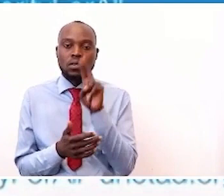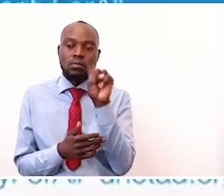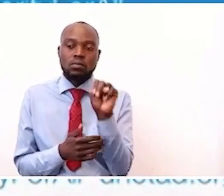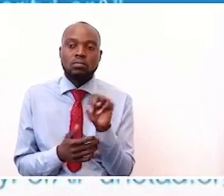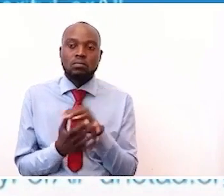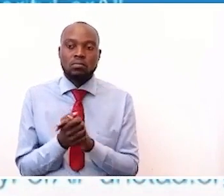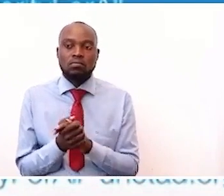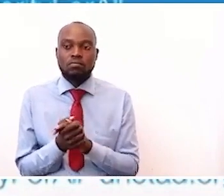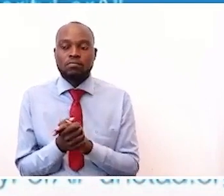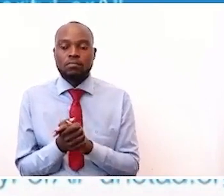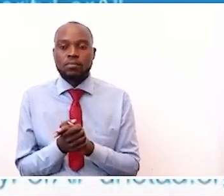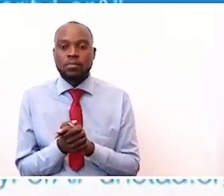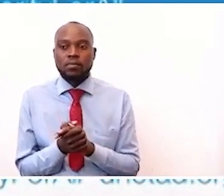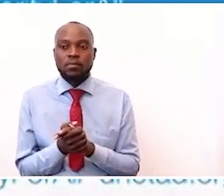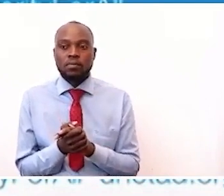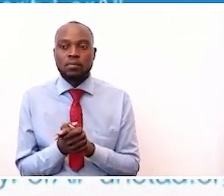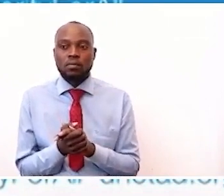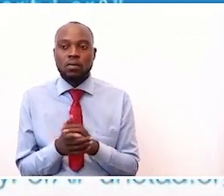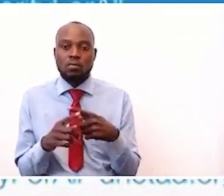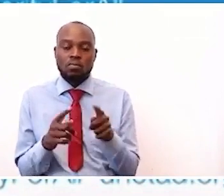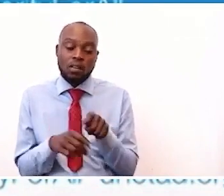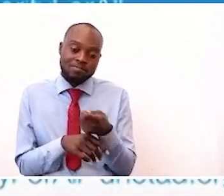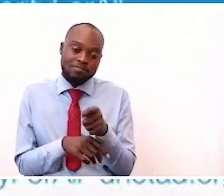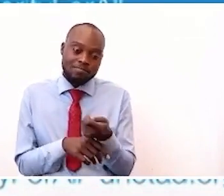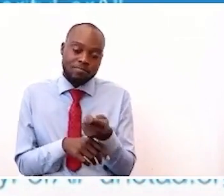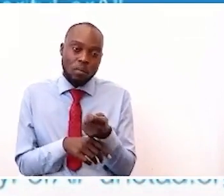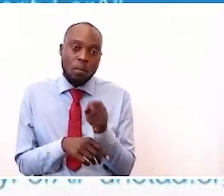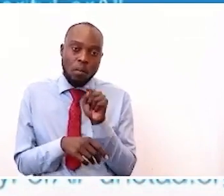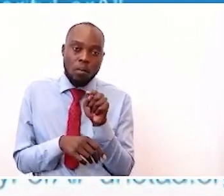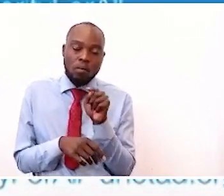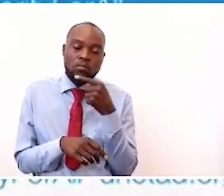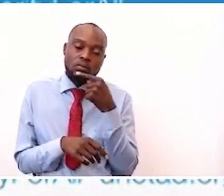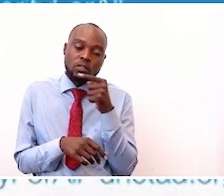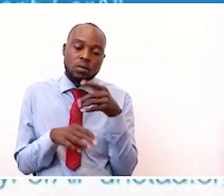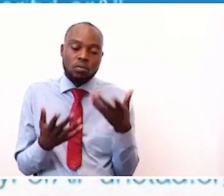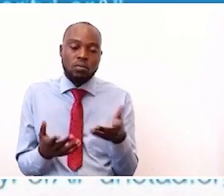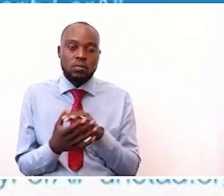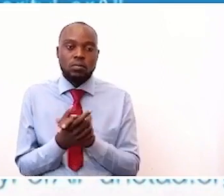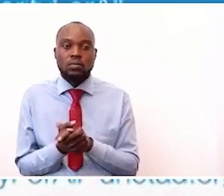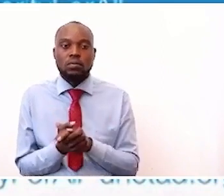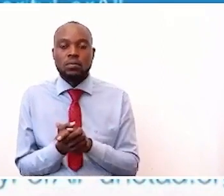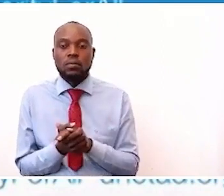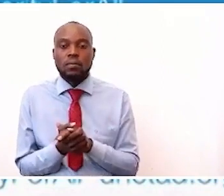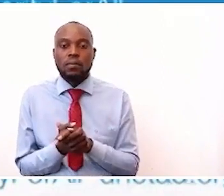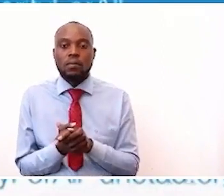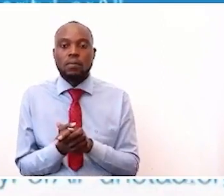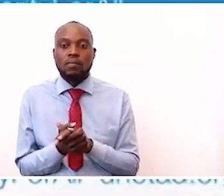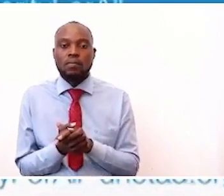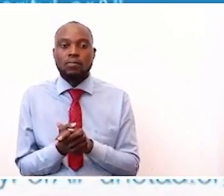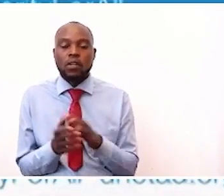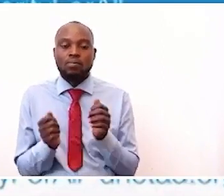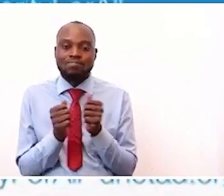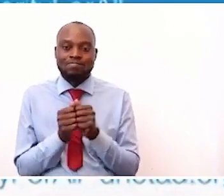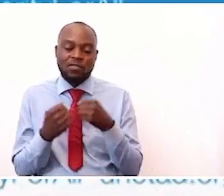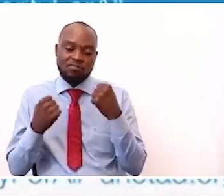debt sustainability. And I'll keep point of departure is to assume that if you are a developing country, the most important constraint you have